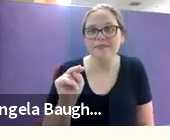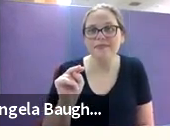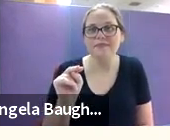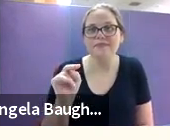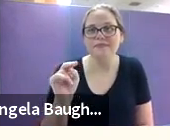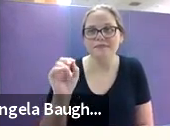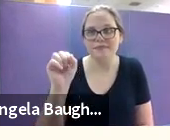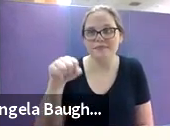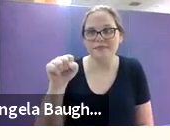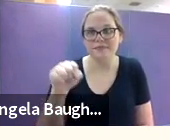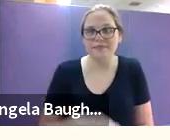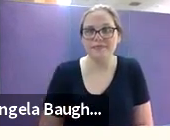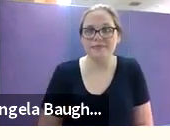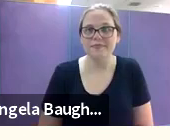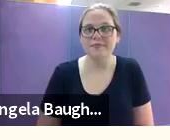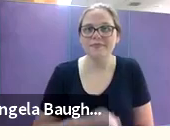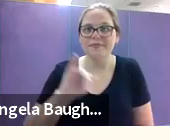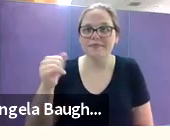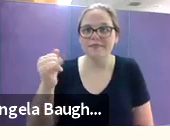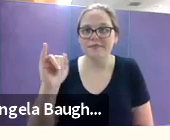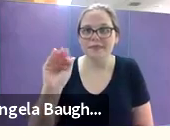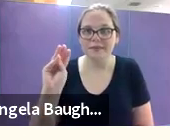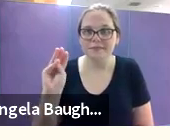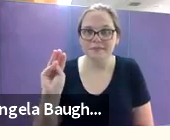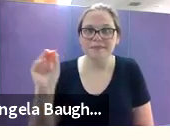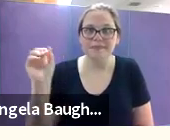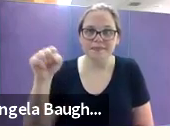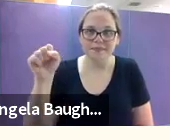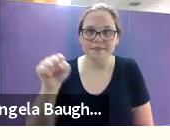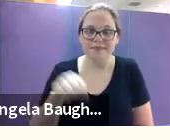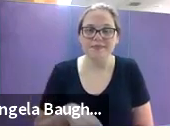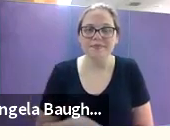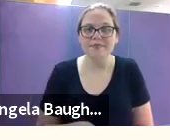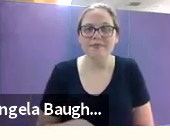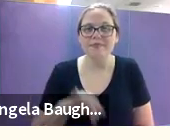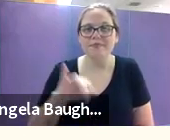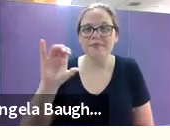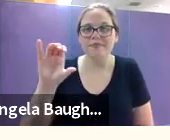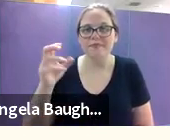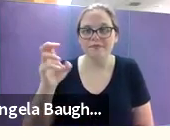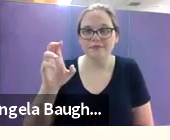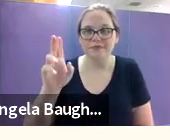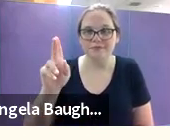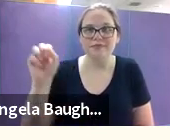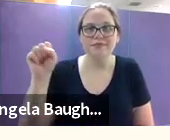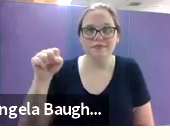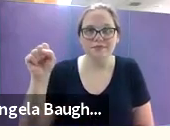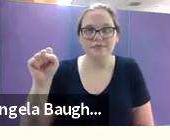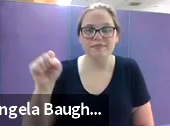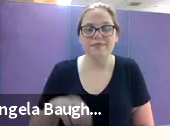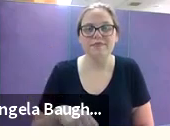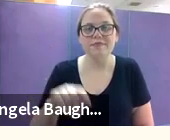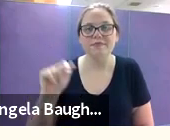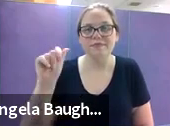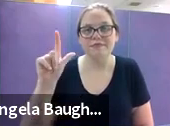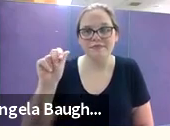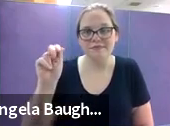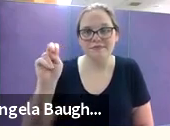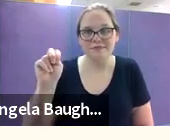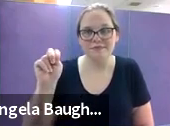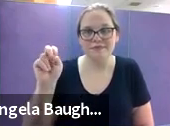Yay. Jim Finnerty. Yay. Chuck McElroy. Yay. Alan